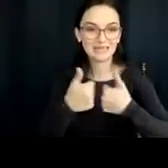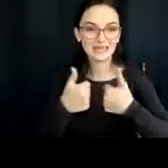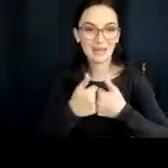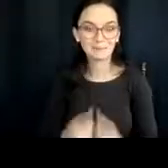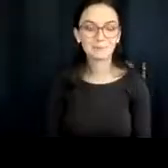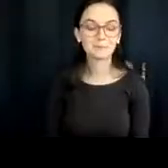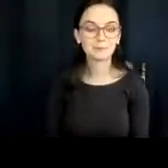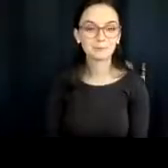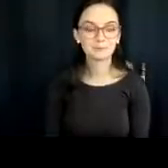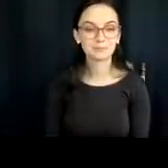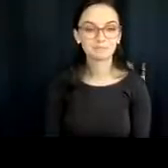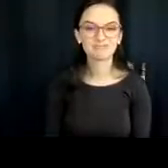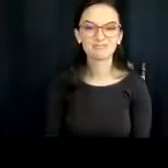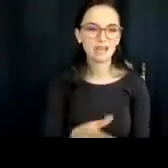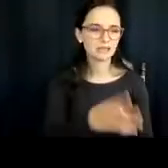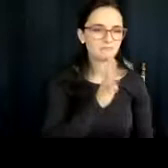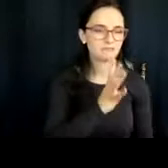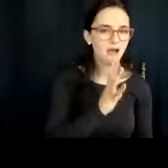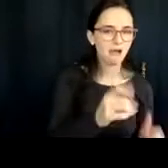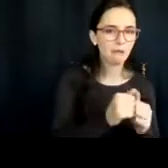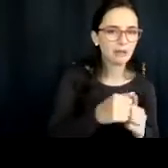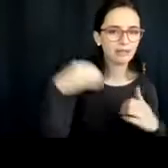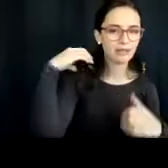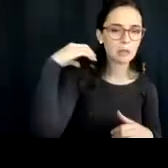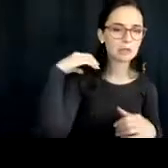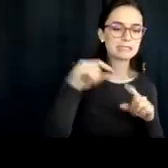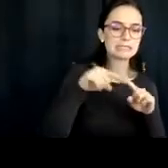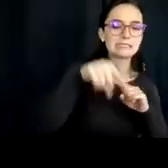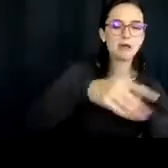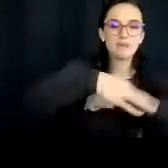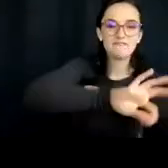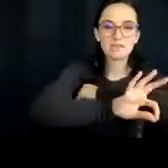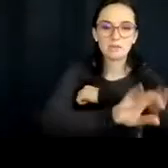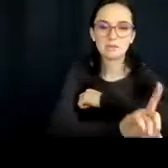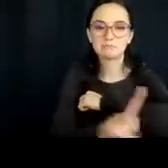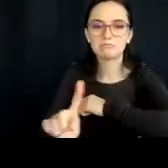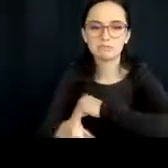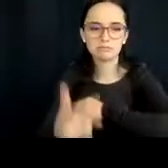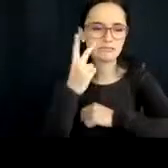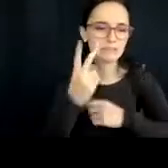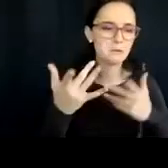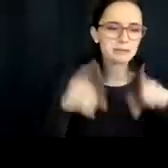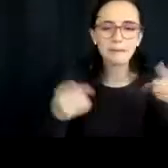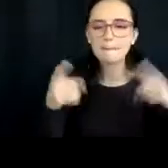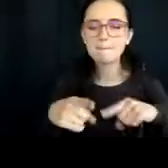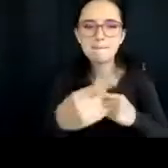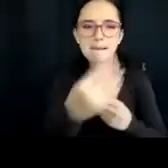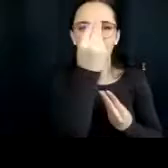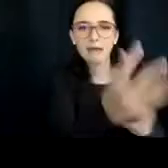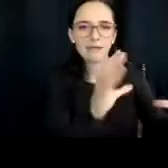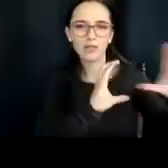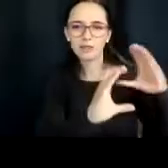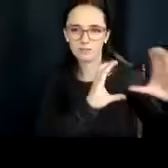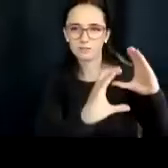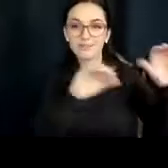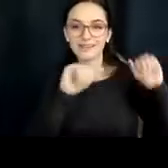and talking to the coaches down on the field on the sidelines, telling them what they see and what plays to run. and that kind Oh, of because stuff. this gives you a whole